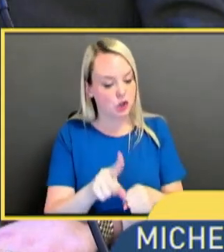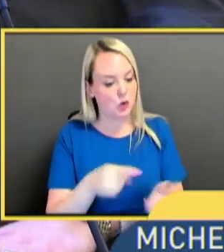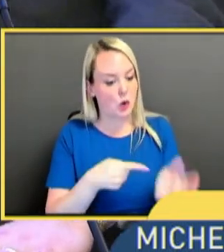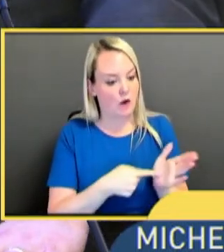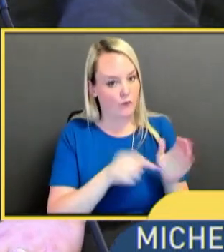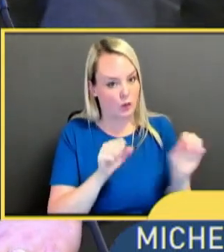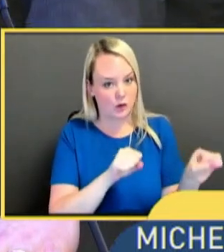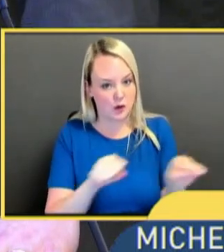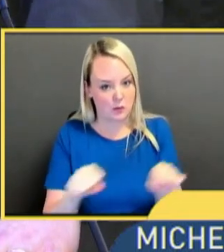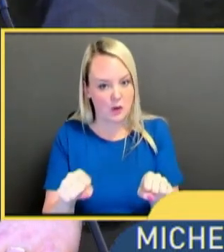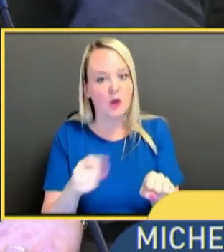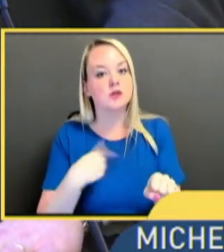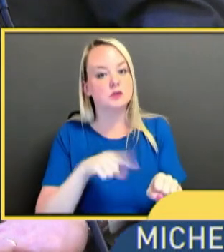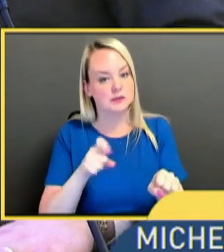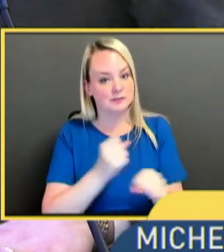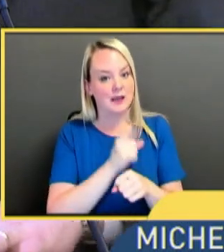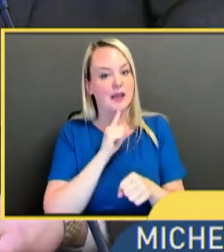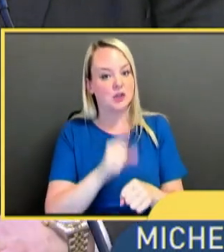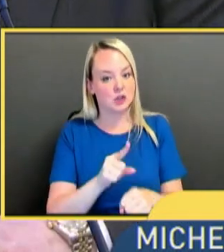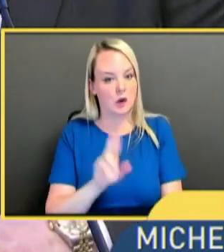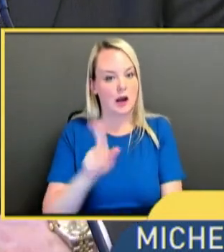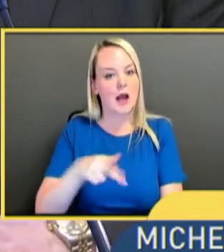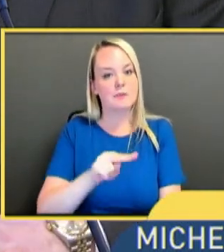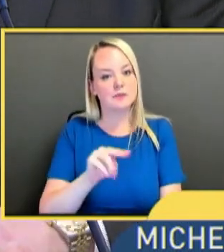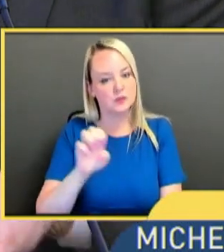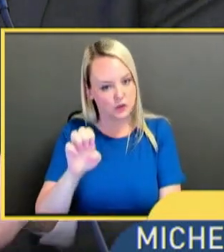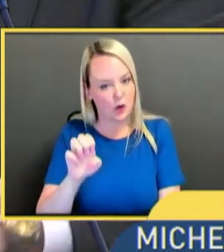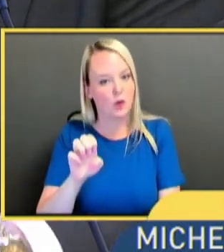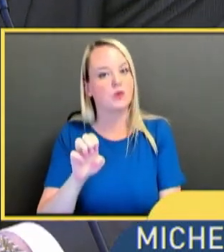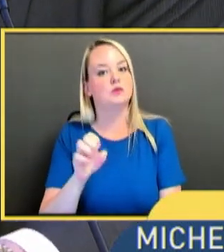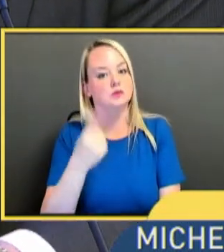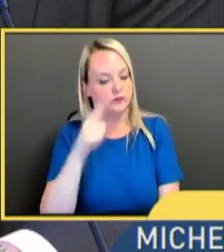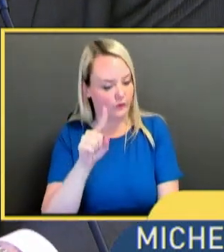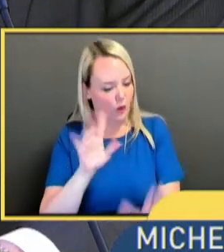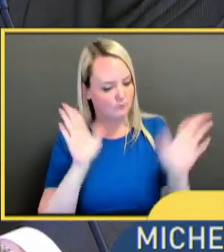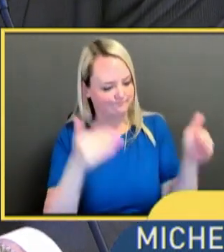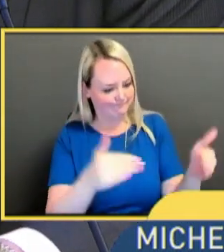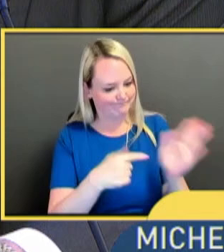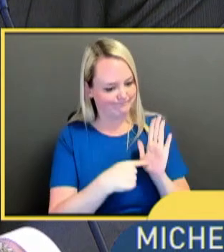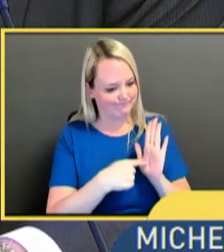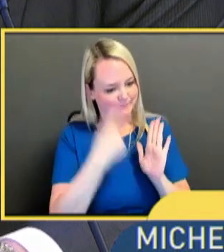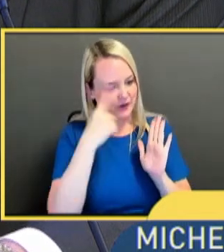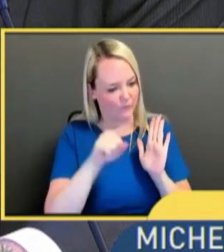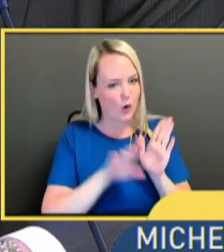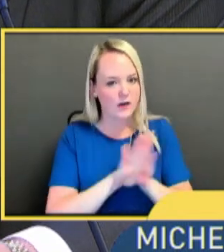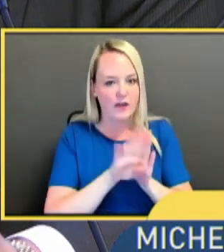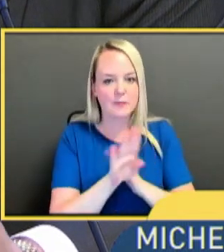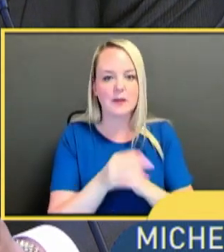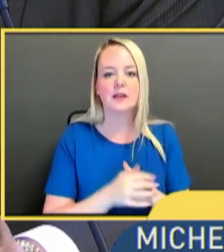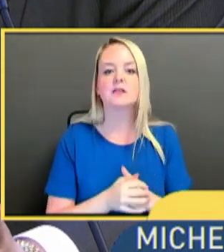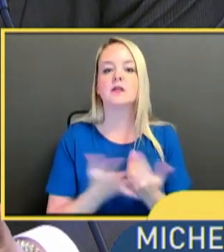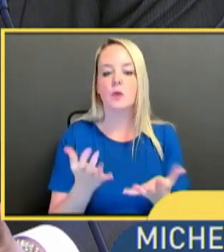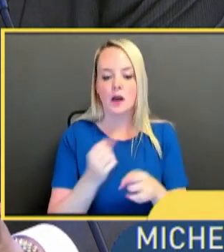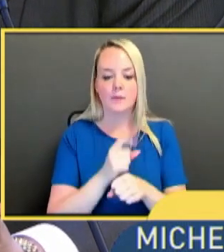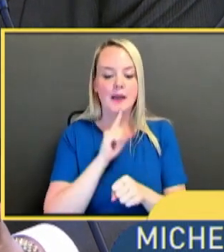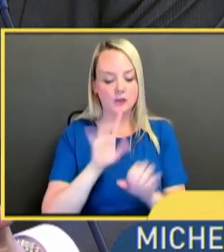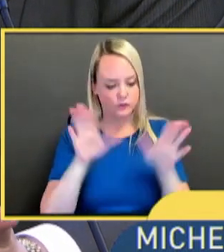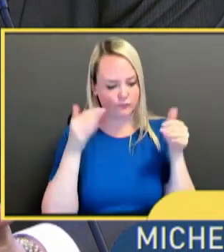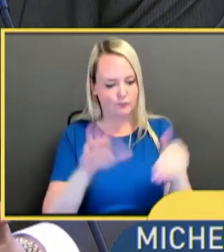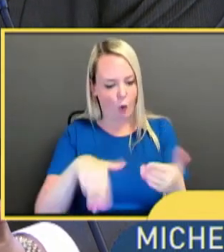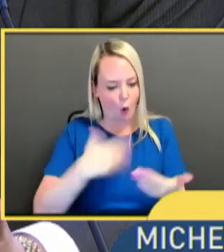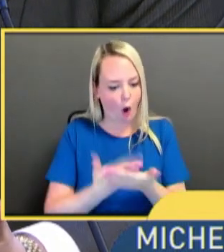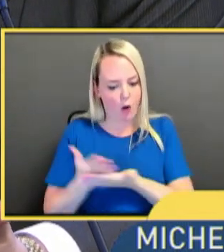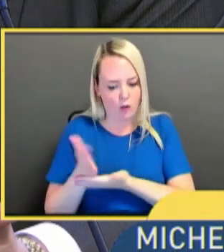center affordable housing development. House Bill 1491 strikes a balance to ensure that housing of all income levels